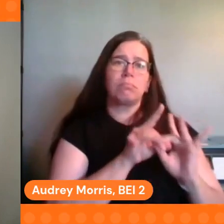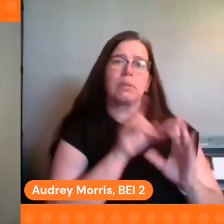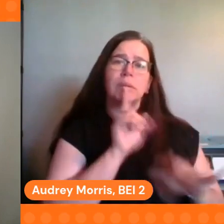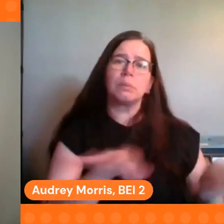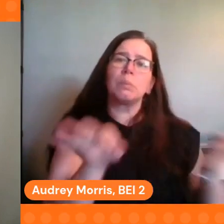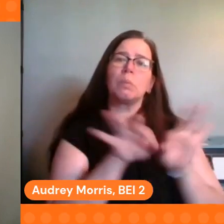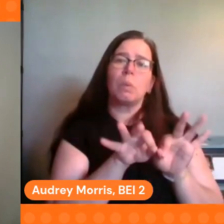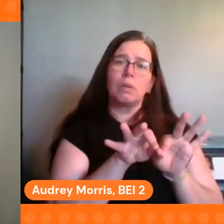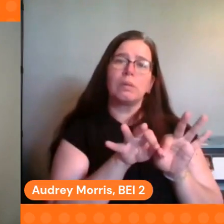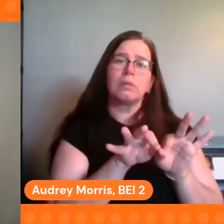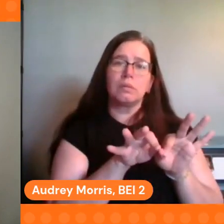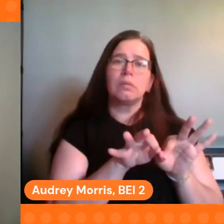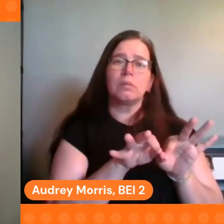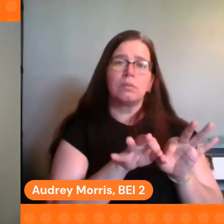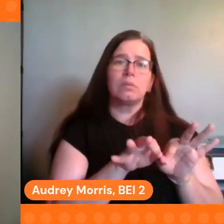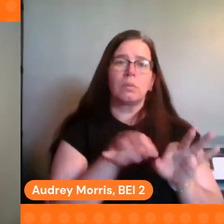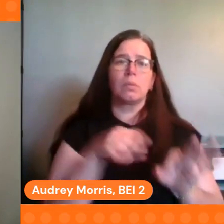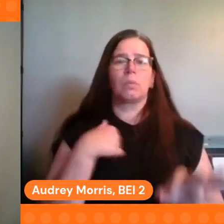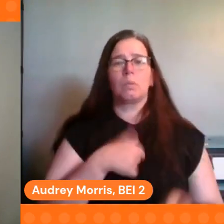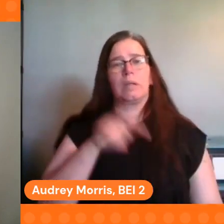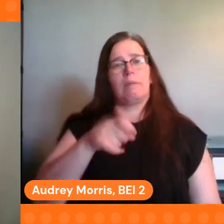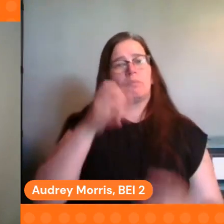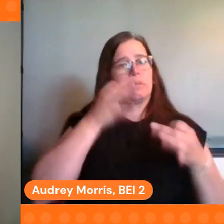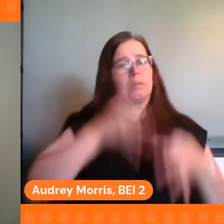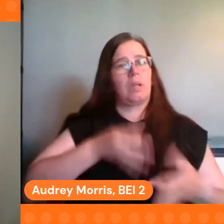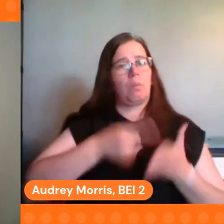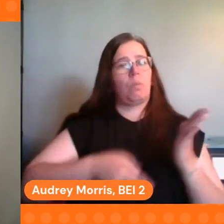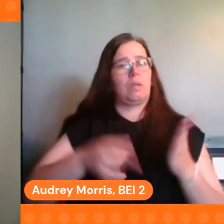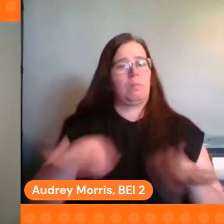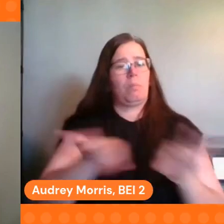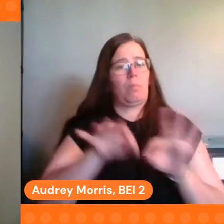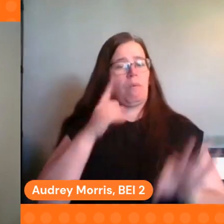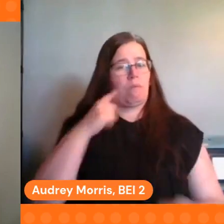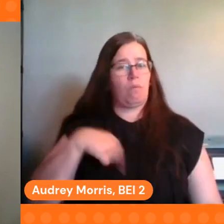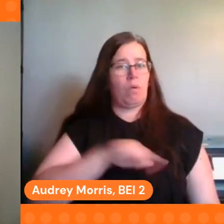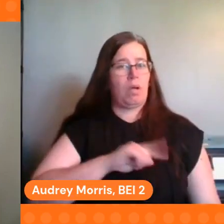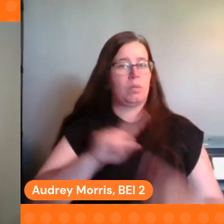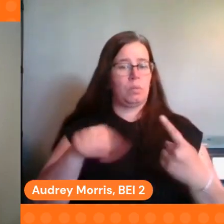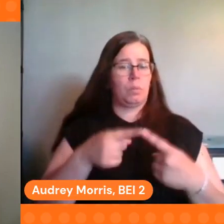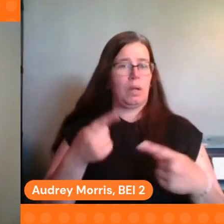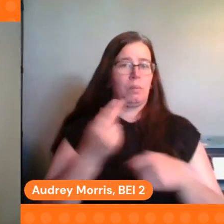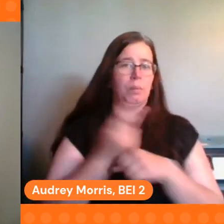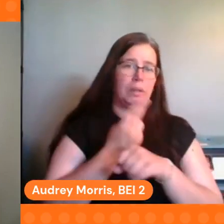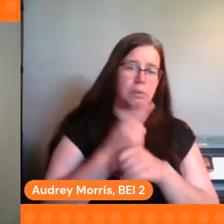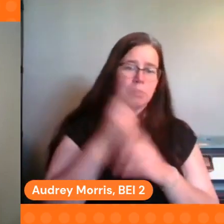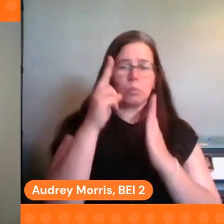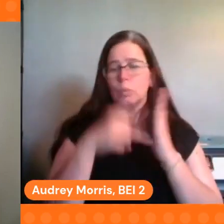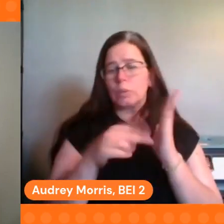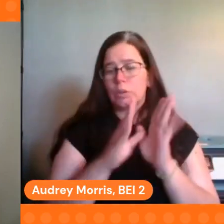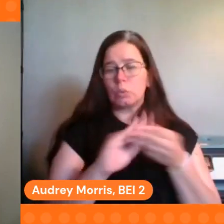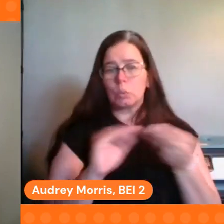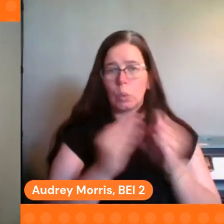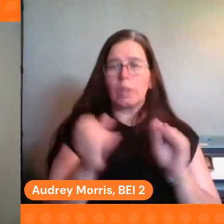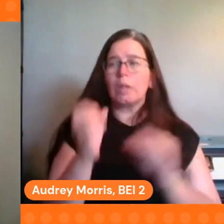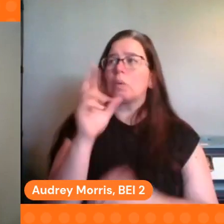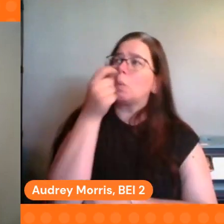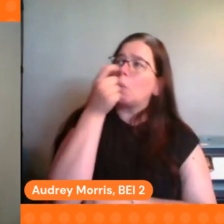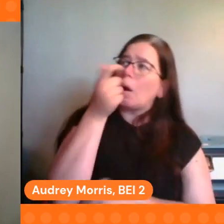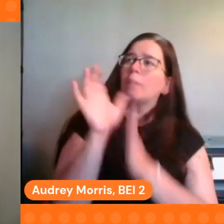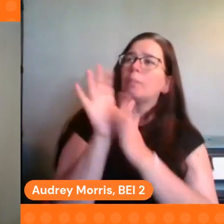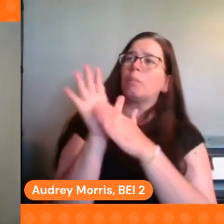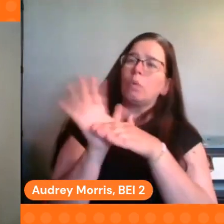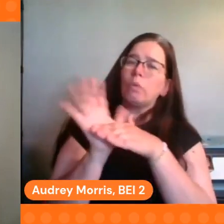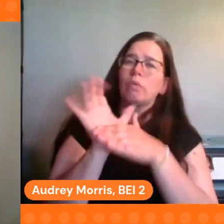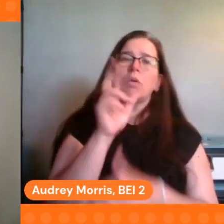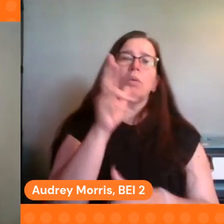because we need to decide what is important to us when we read a story, watch a movie, listen to a song, whatever it